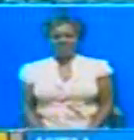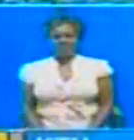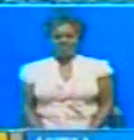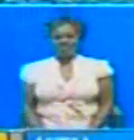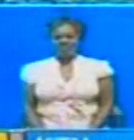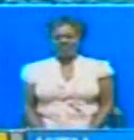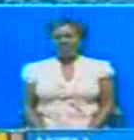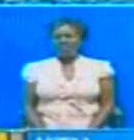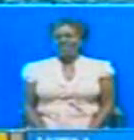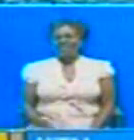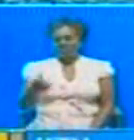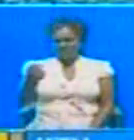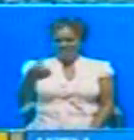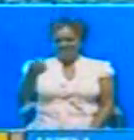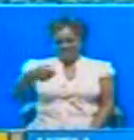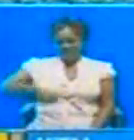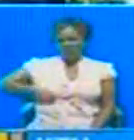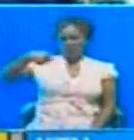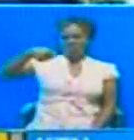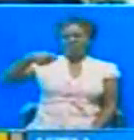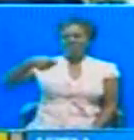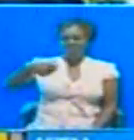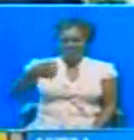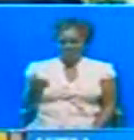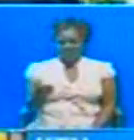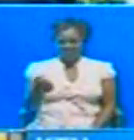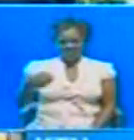Supu na sembe, supu na sembe.